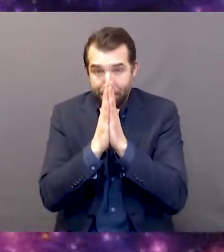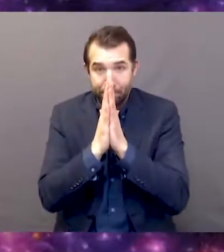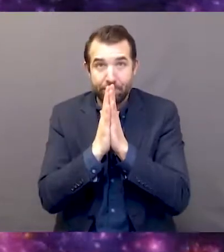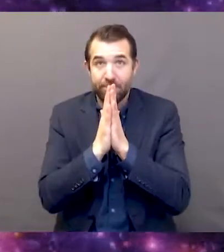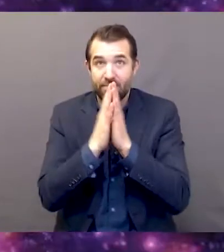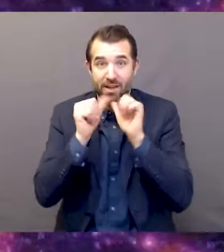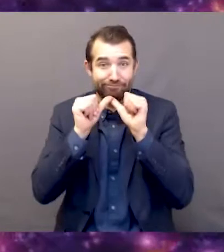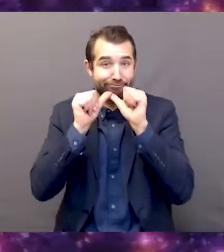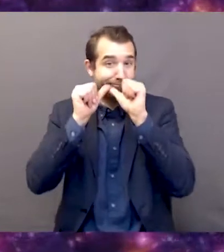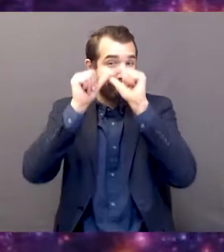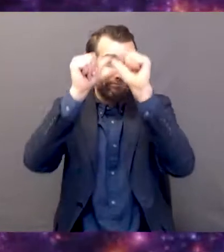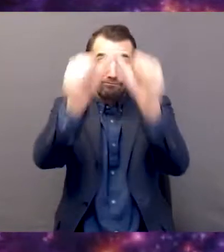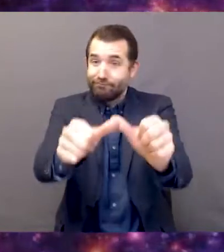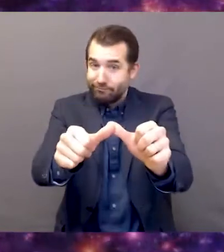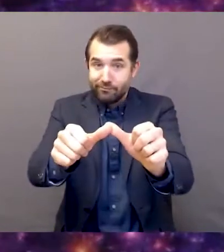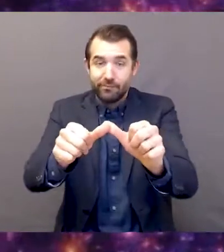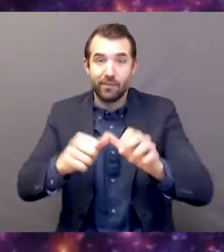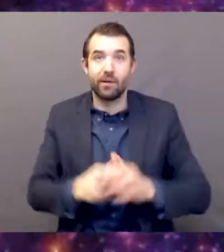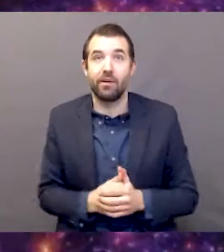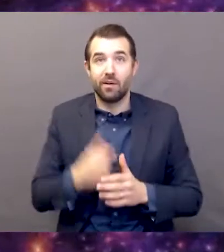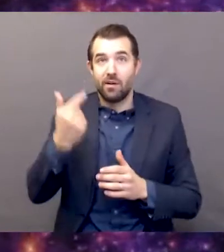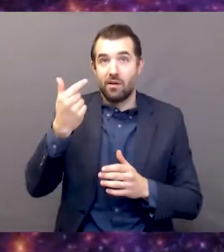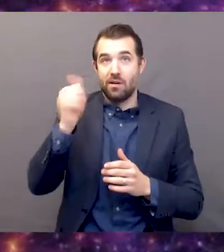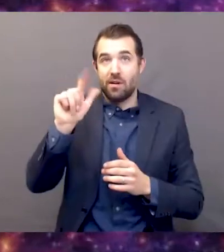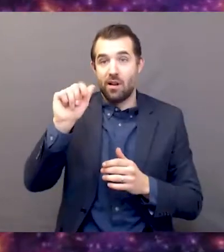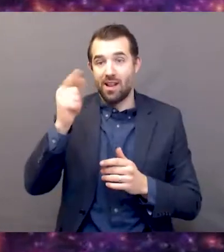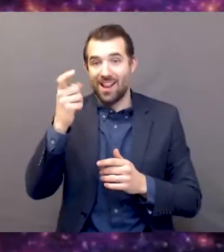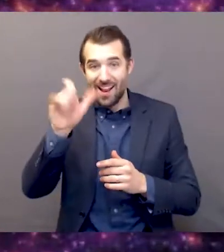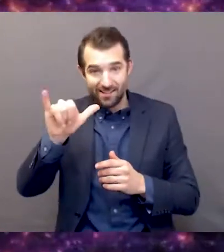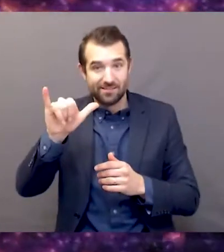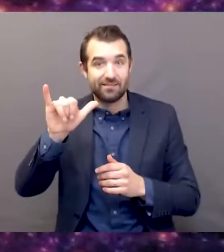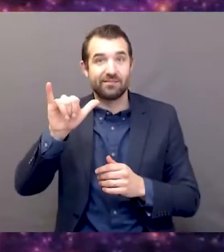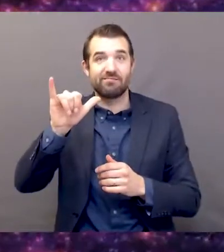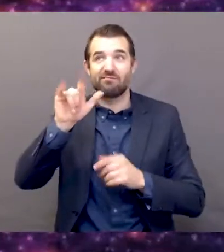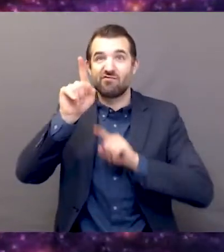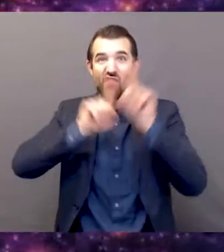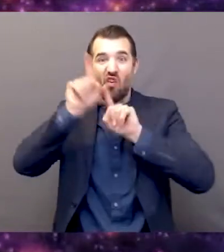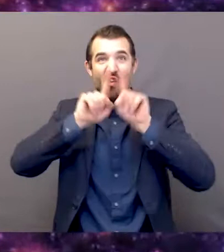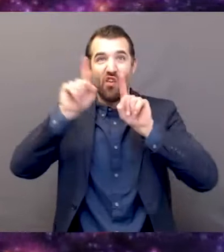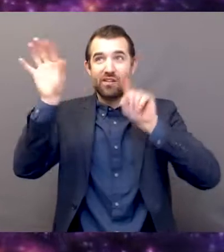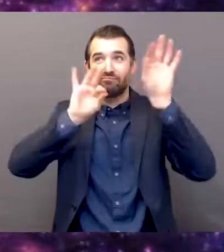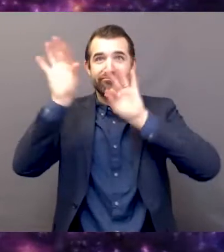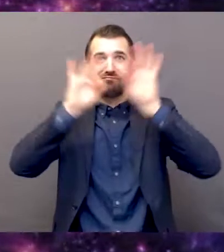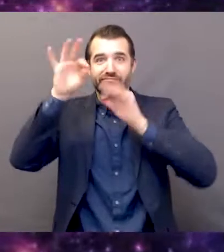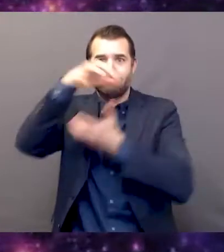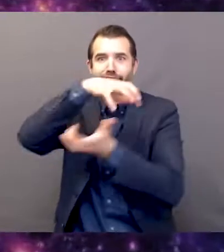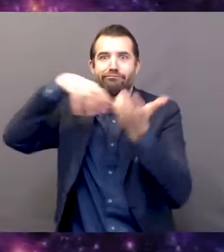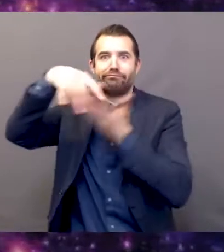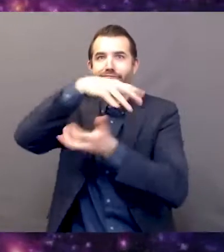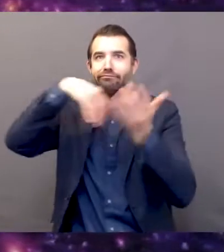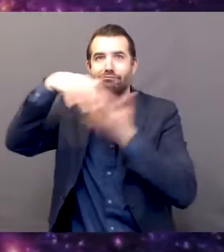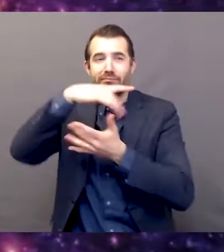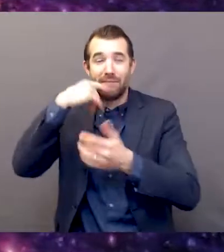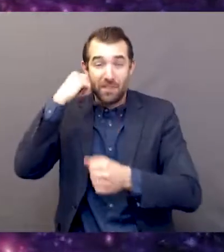on its own. For a galaxy cluster, it takes a good fraction of the age of the universe to collapse. Seeds of even larger structures are